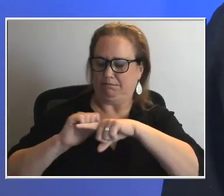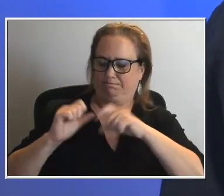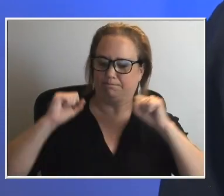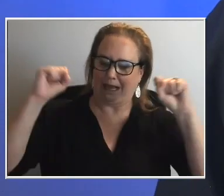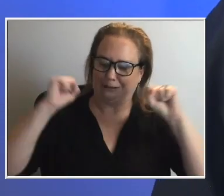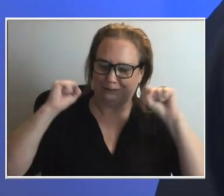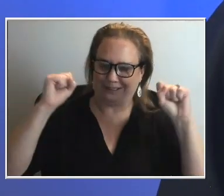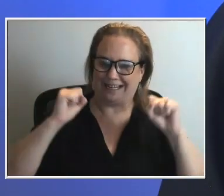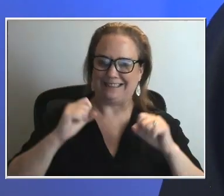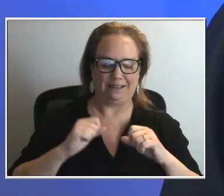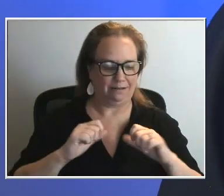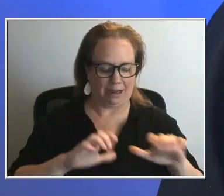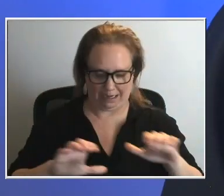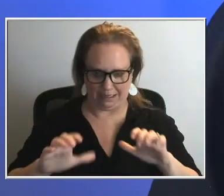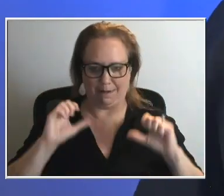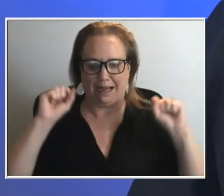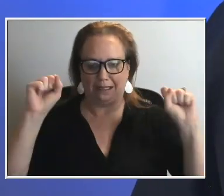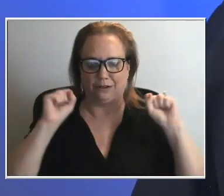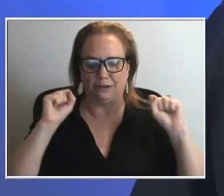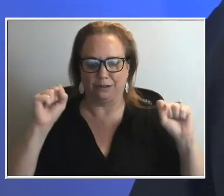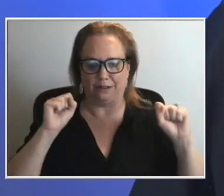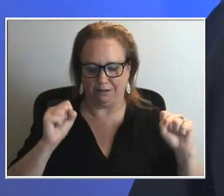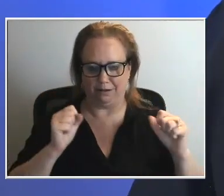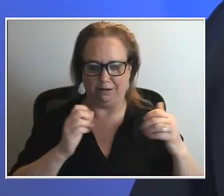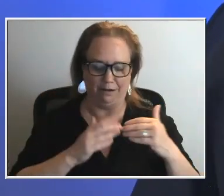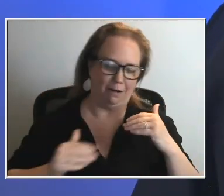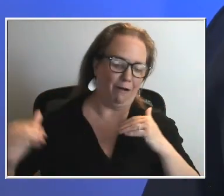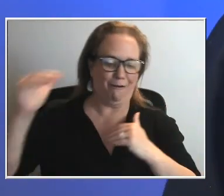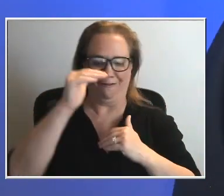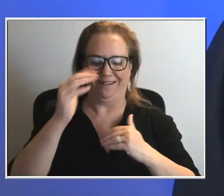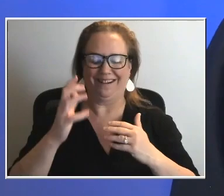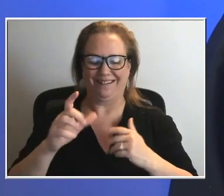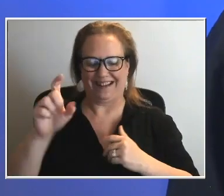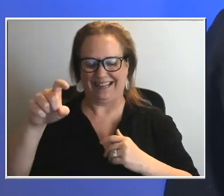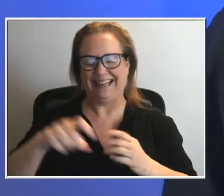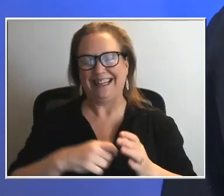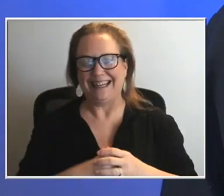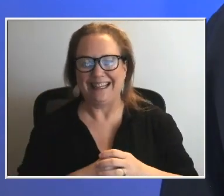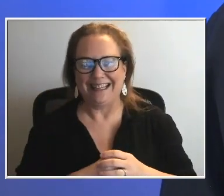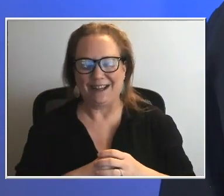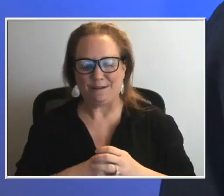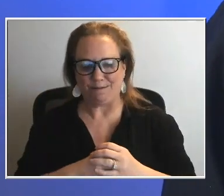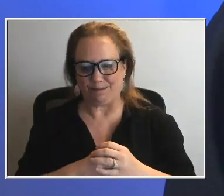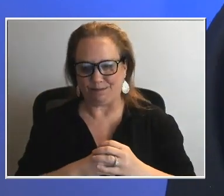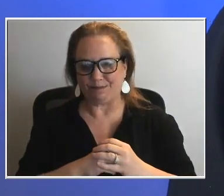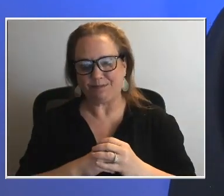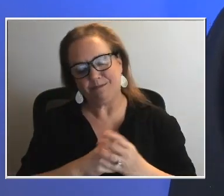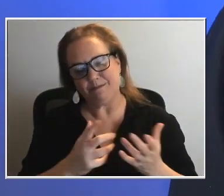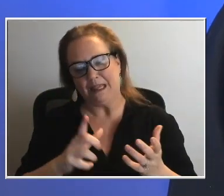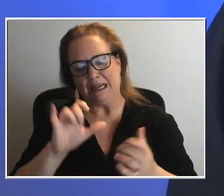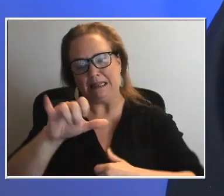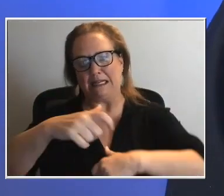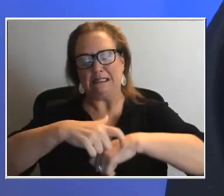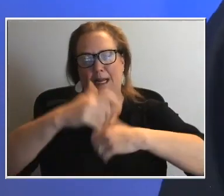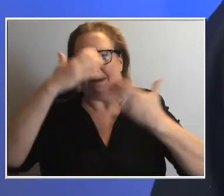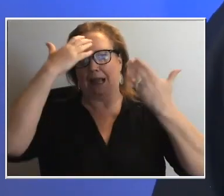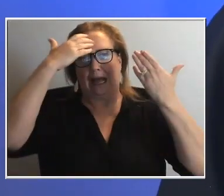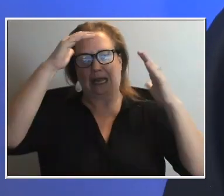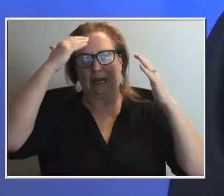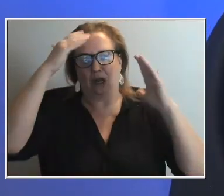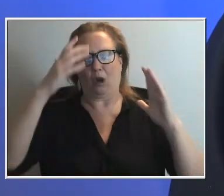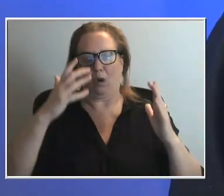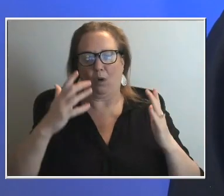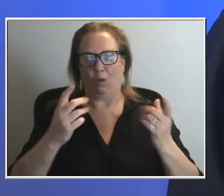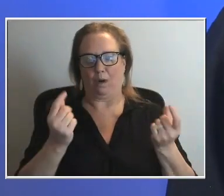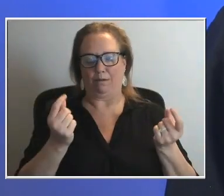and I did my exercises beyond what I probably needed to, but and at that point I didn't know what I was going to do with